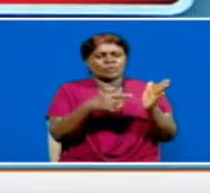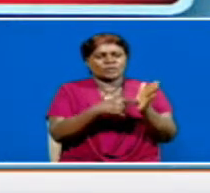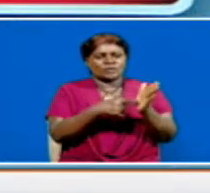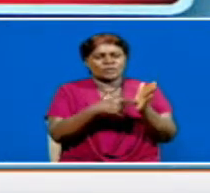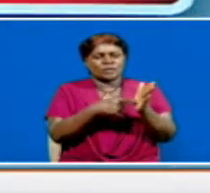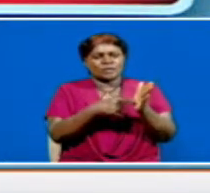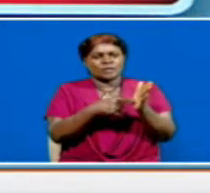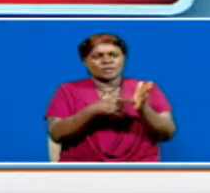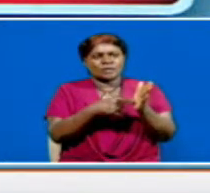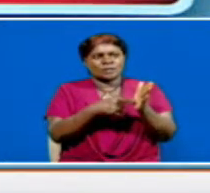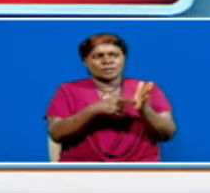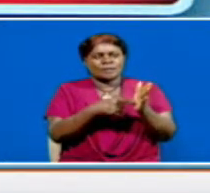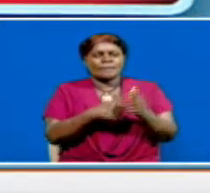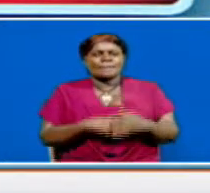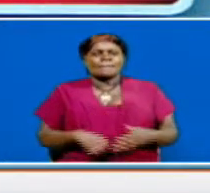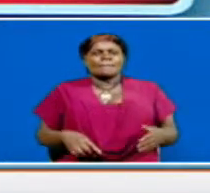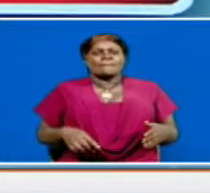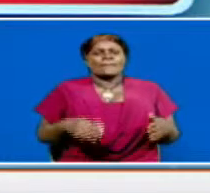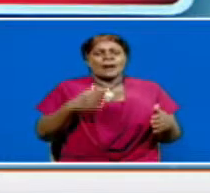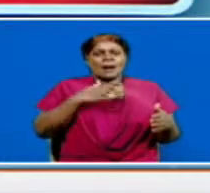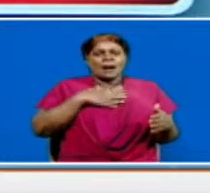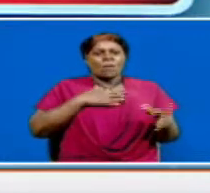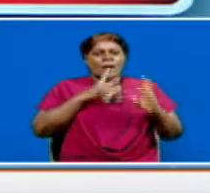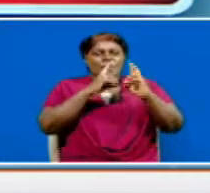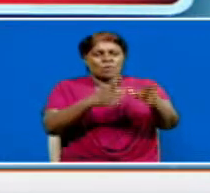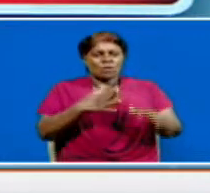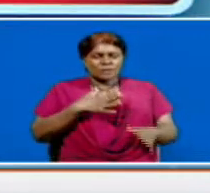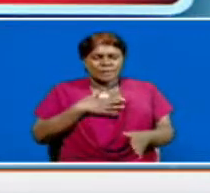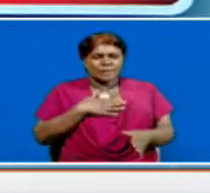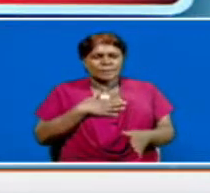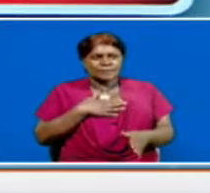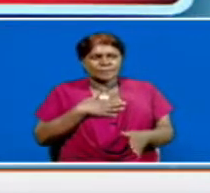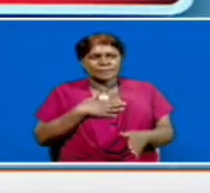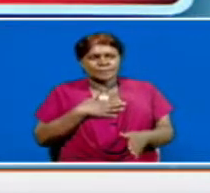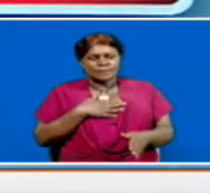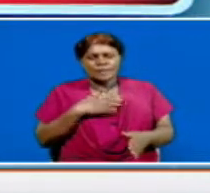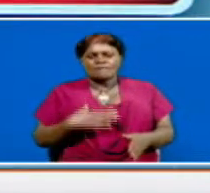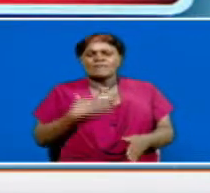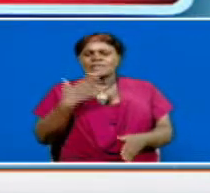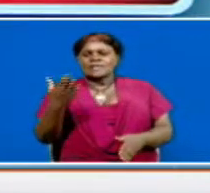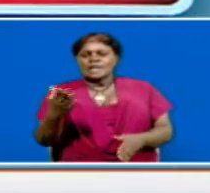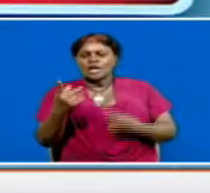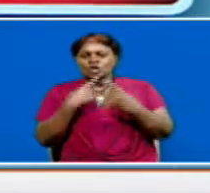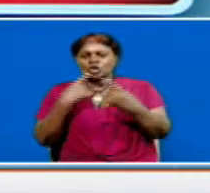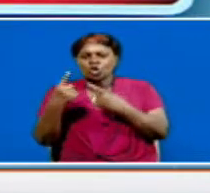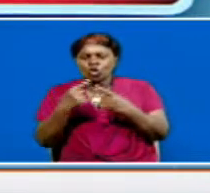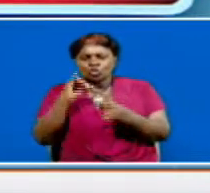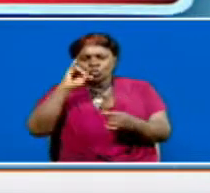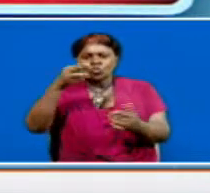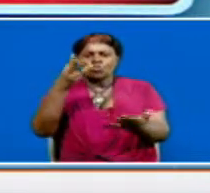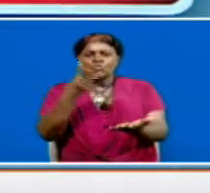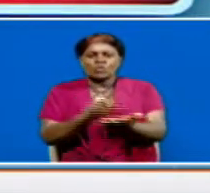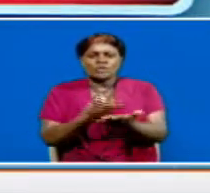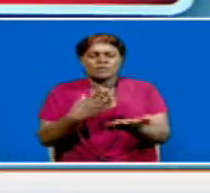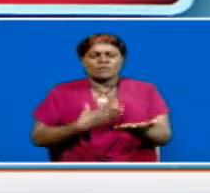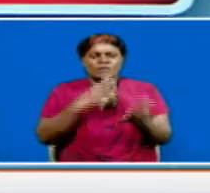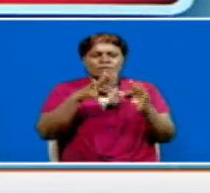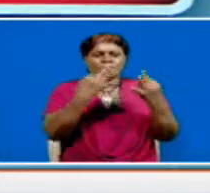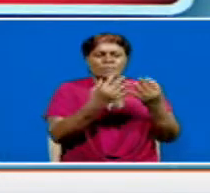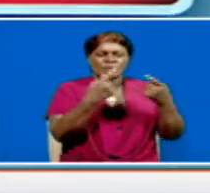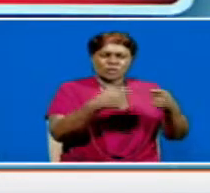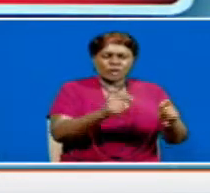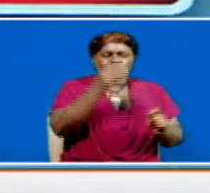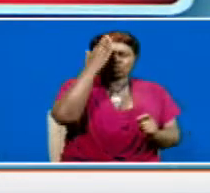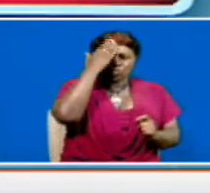compromising road safety standards. Our very own Ode Francis revisited the scene, talked to the witnesses, visited families to try